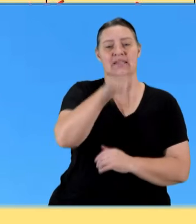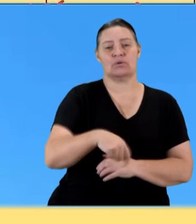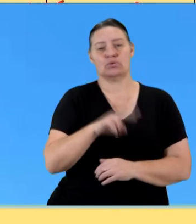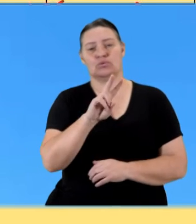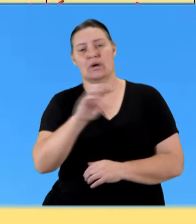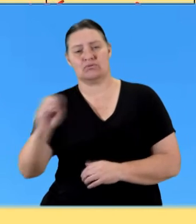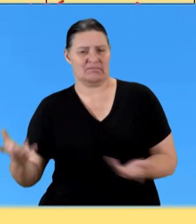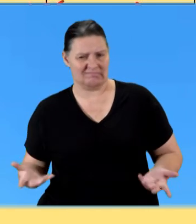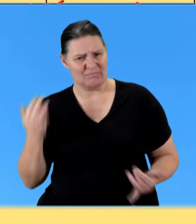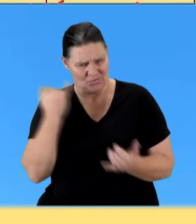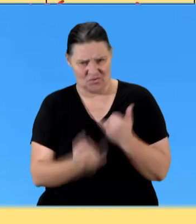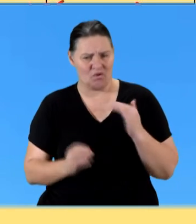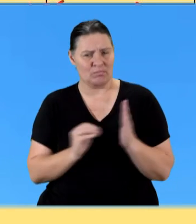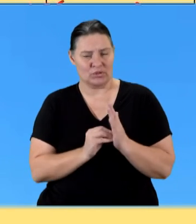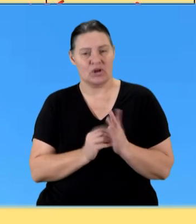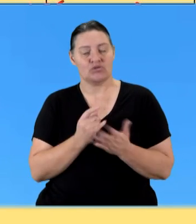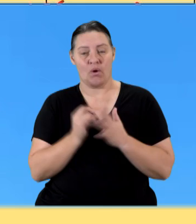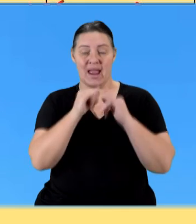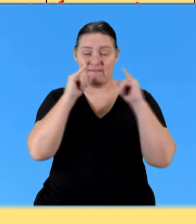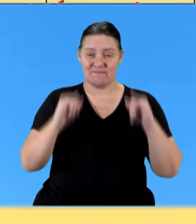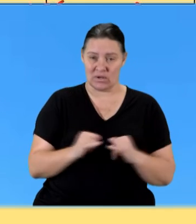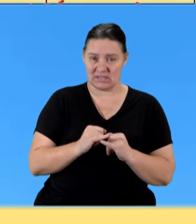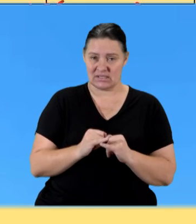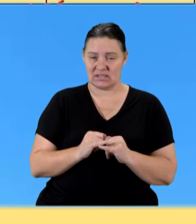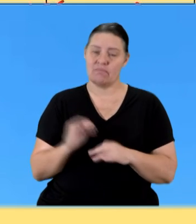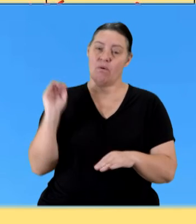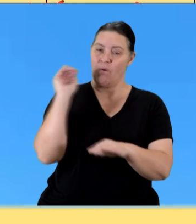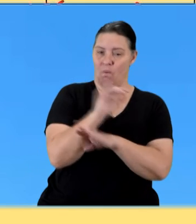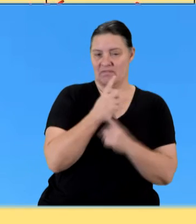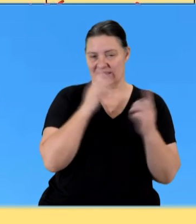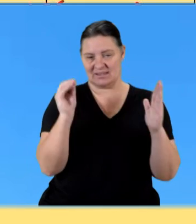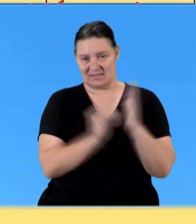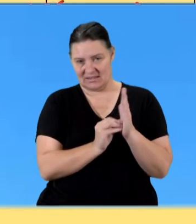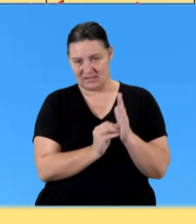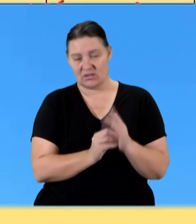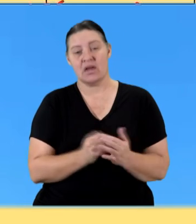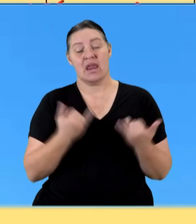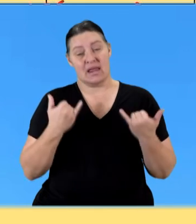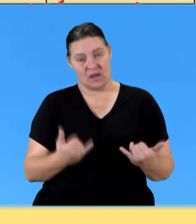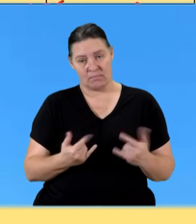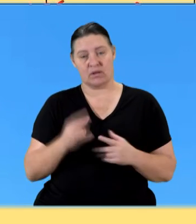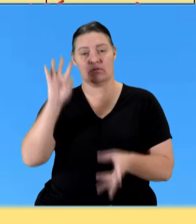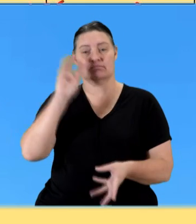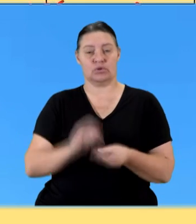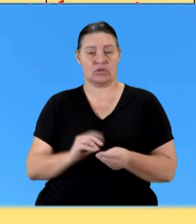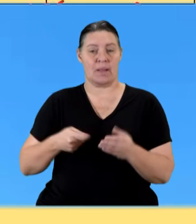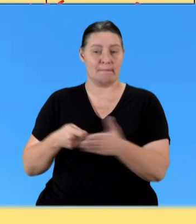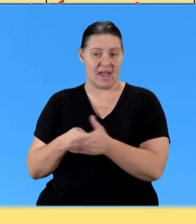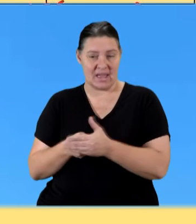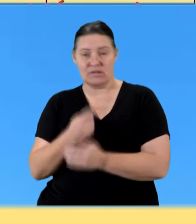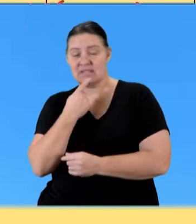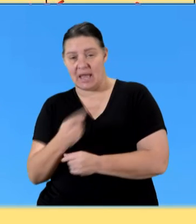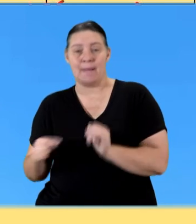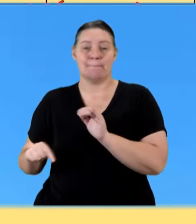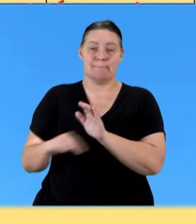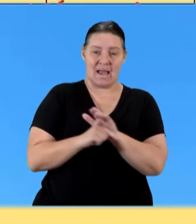as 3,200. So an invoice was overstated. I would therefore come to my total purchases and